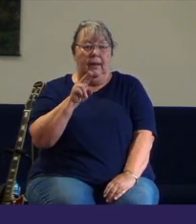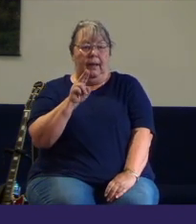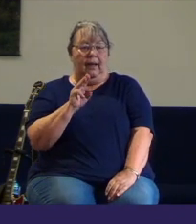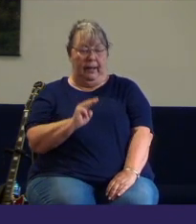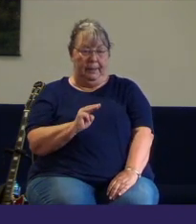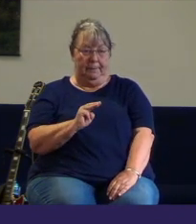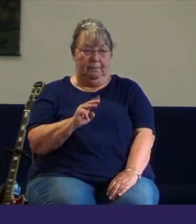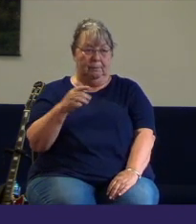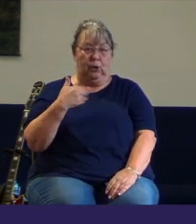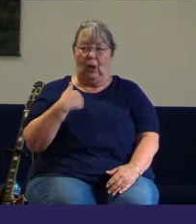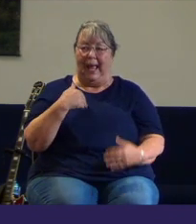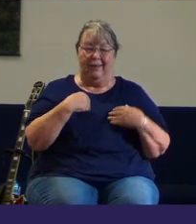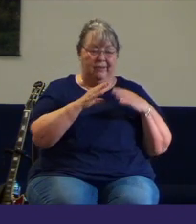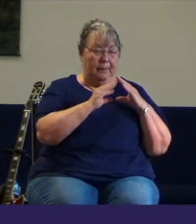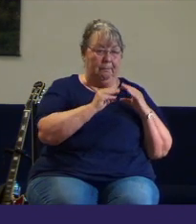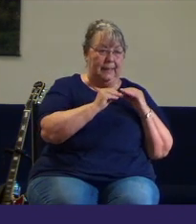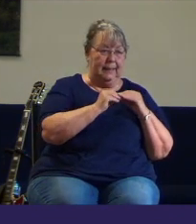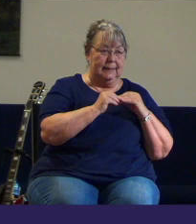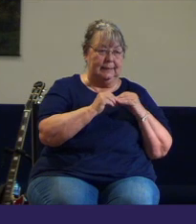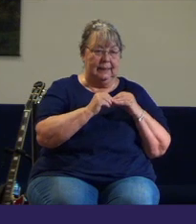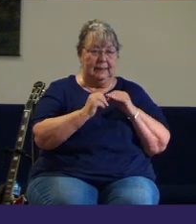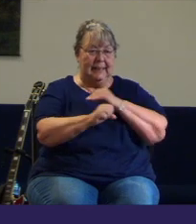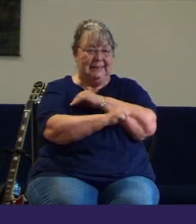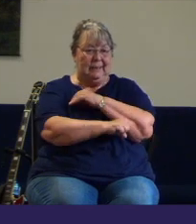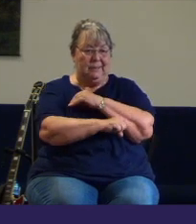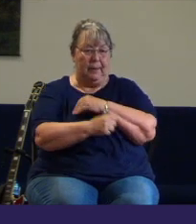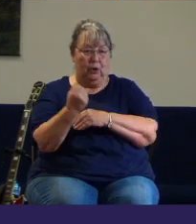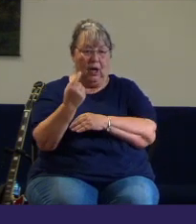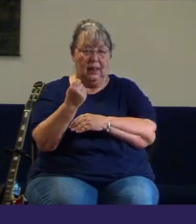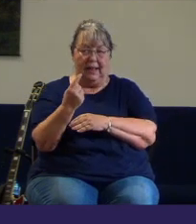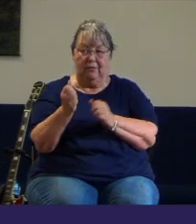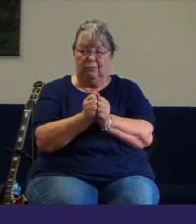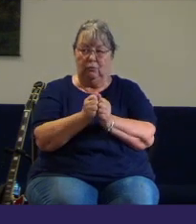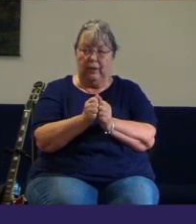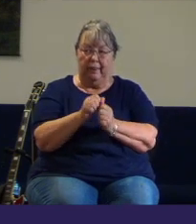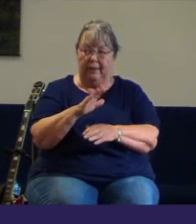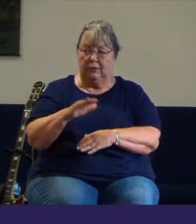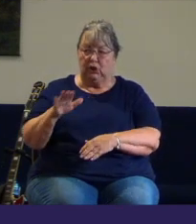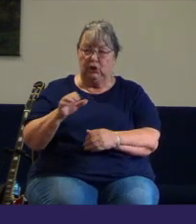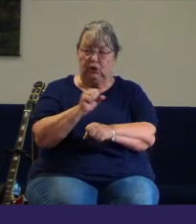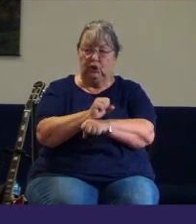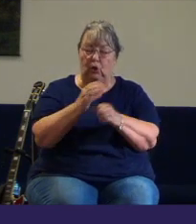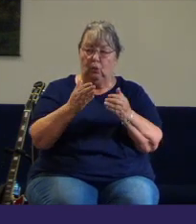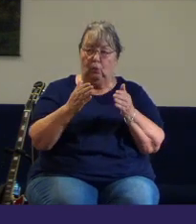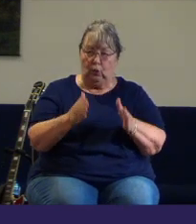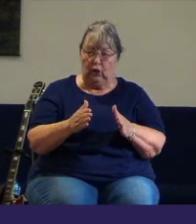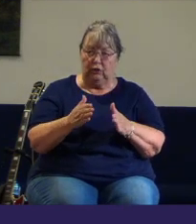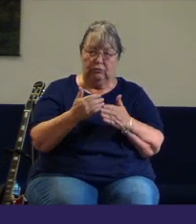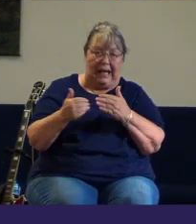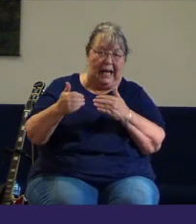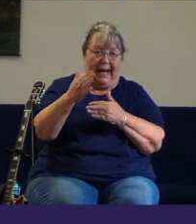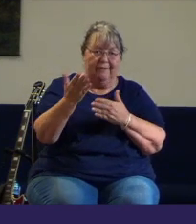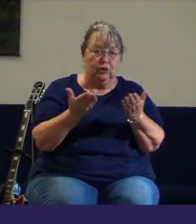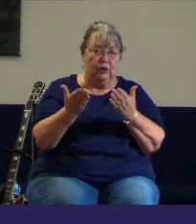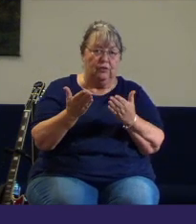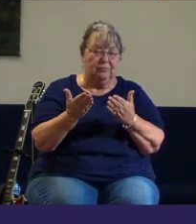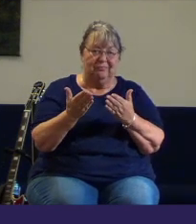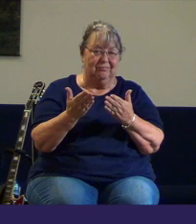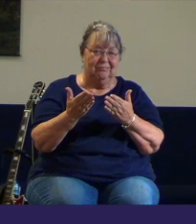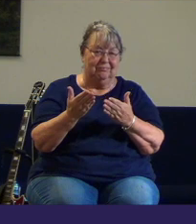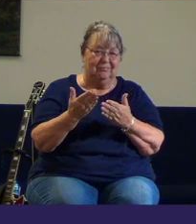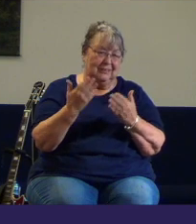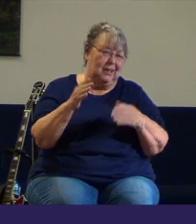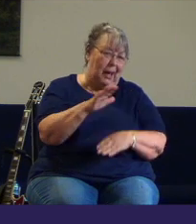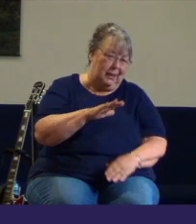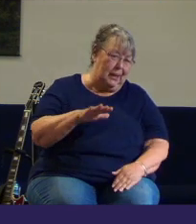There is a meeting September 11th with the children's workers. It's right after the service, and it'll be no more than 1 hour. So thank you,